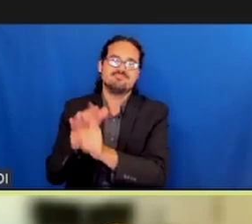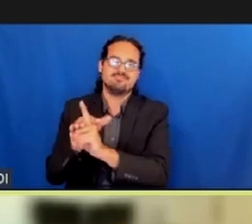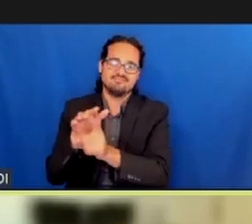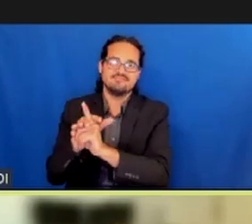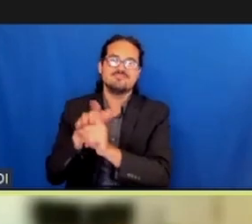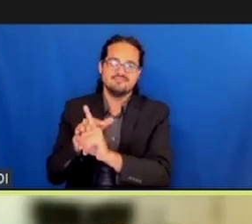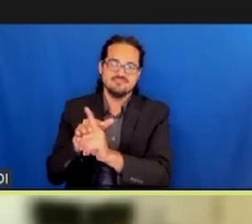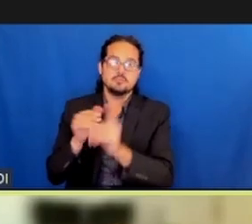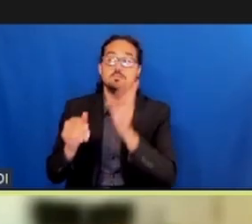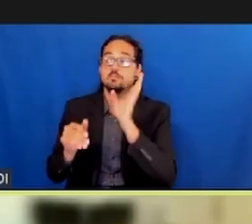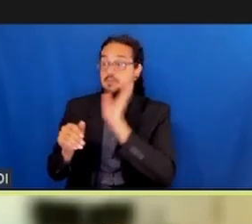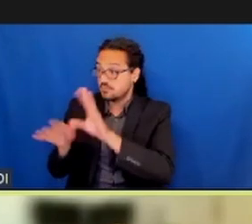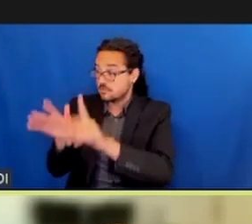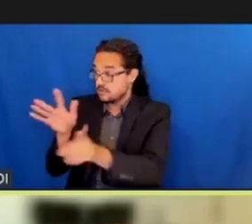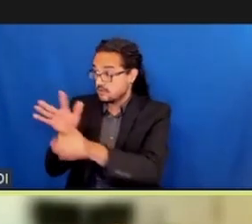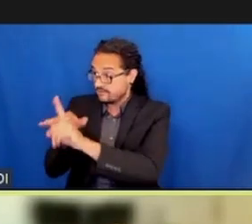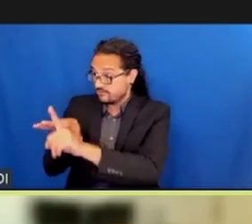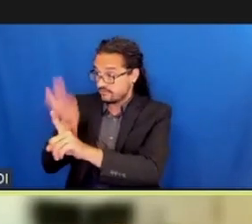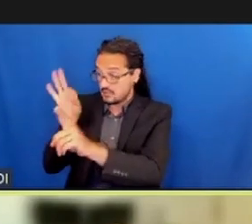please.